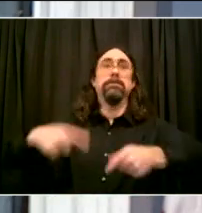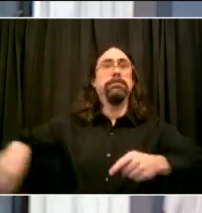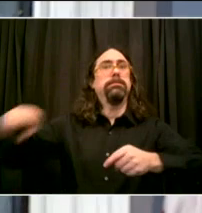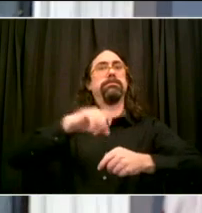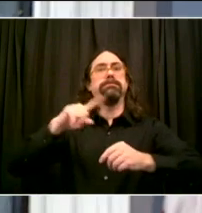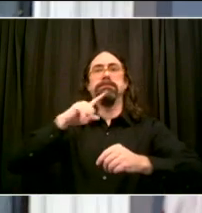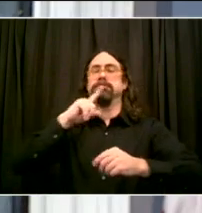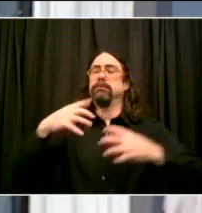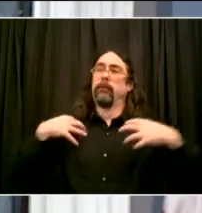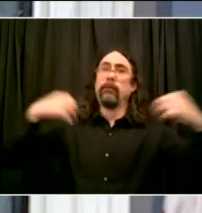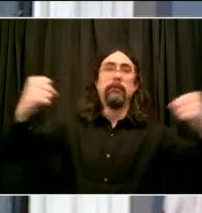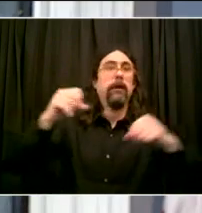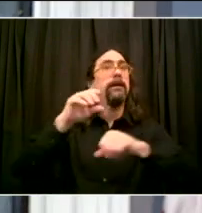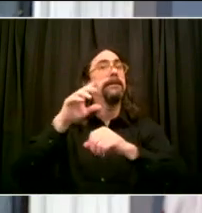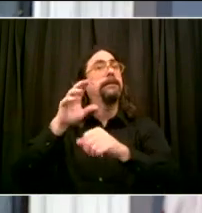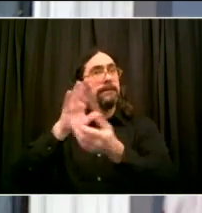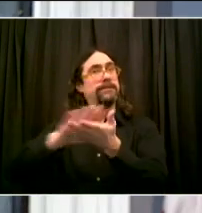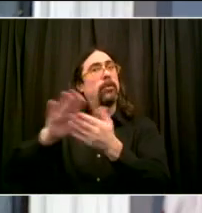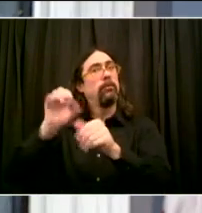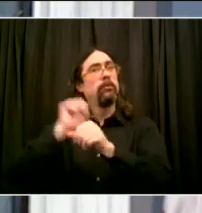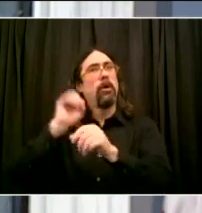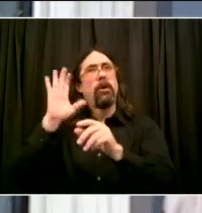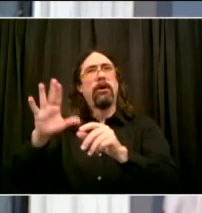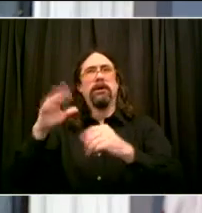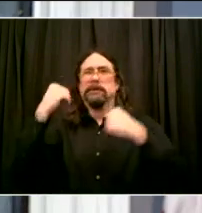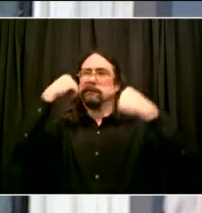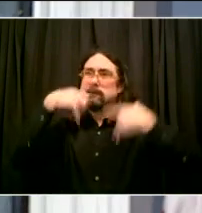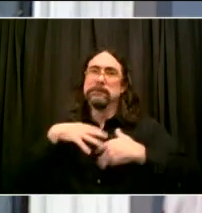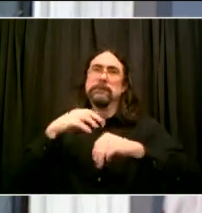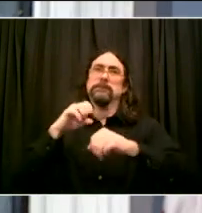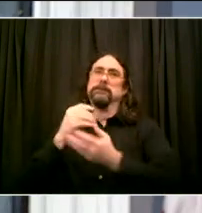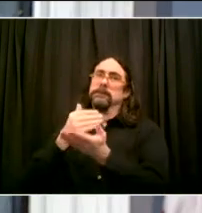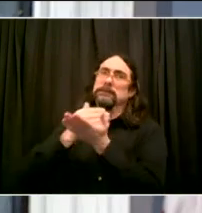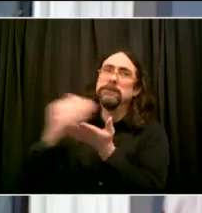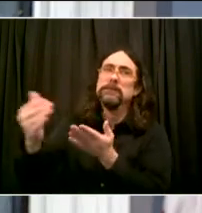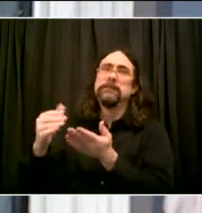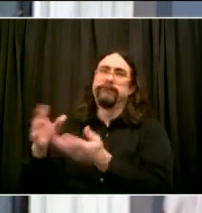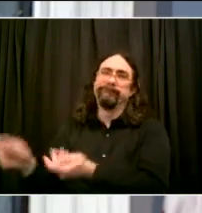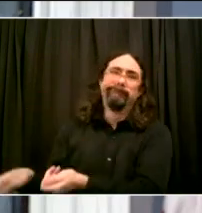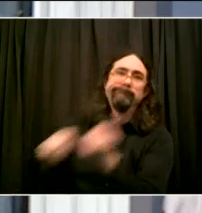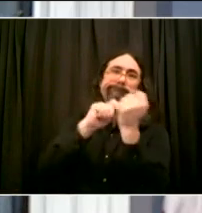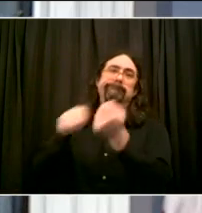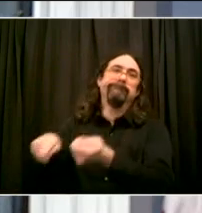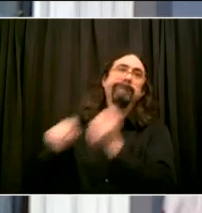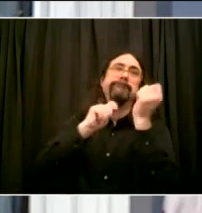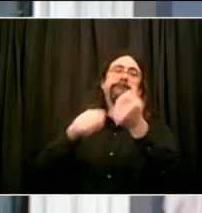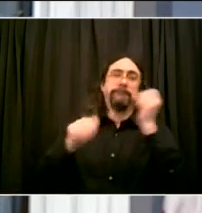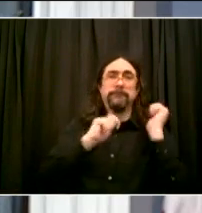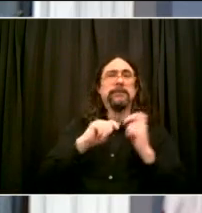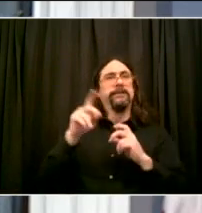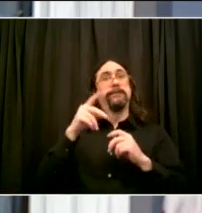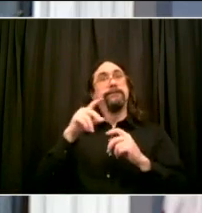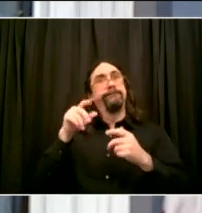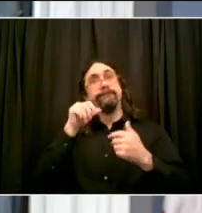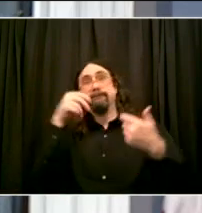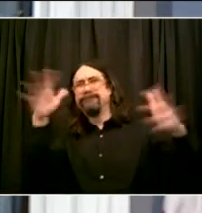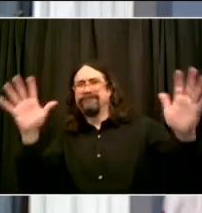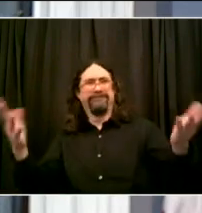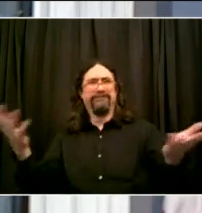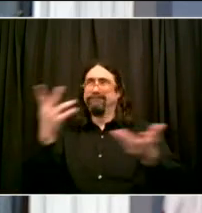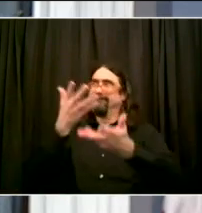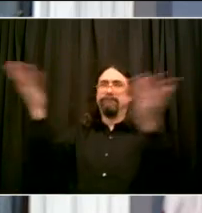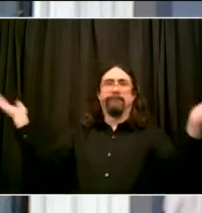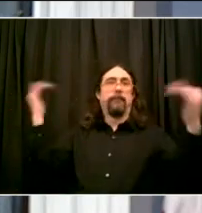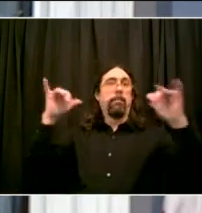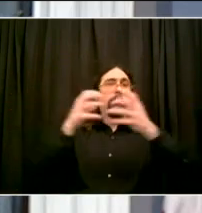blacktop today. And we're going to do our best to get blacktop roads into the residential sectors of the city and continue to make progress. There's a lot of work still to be